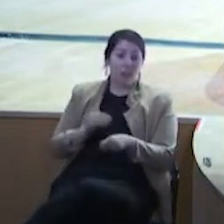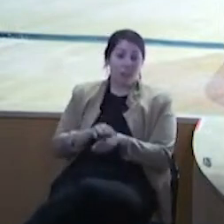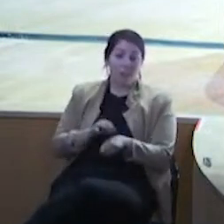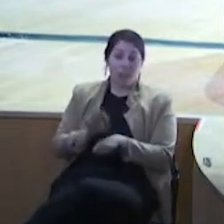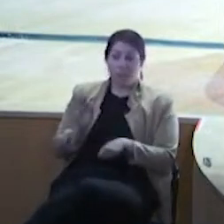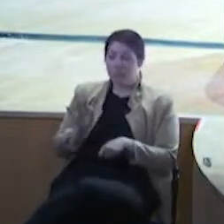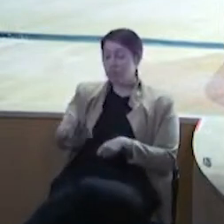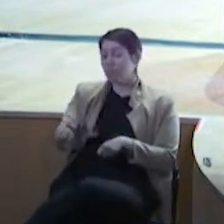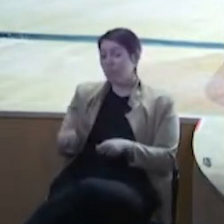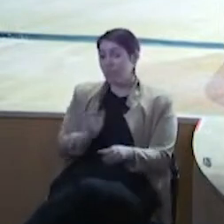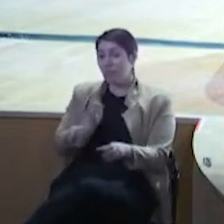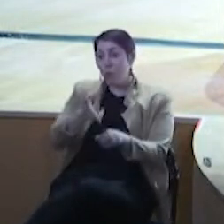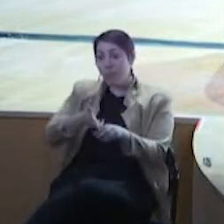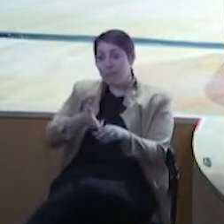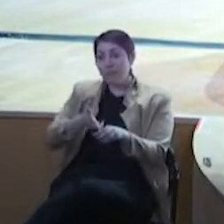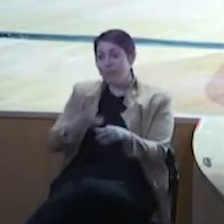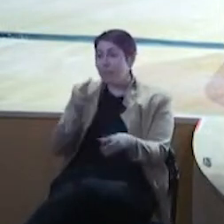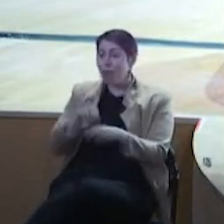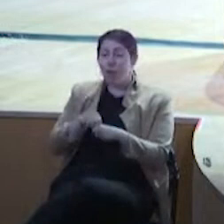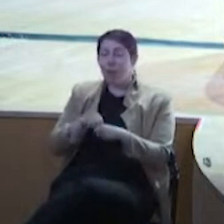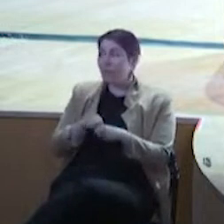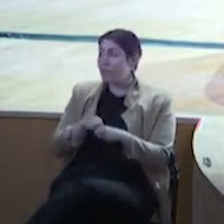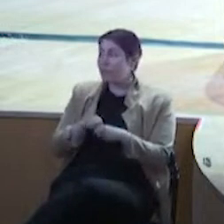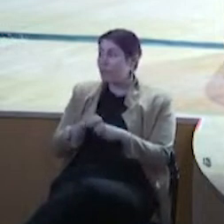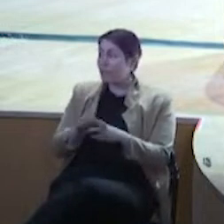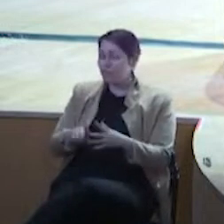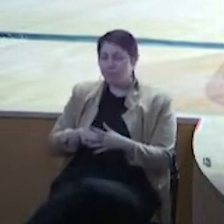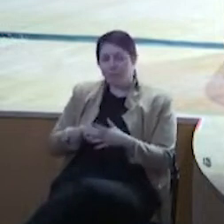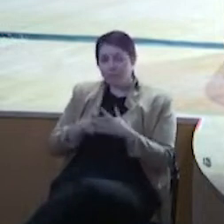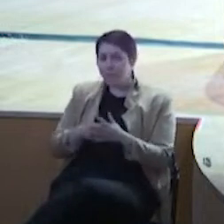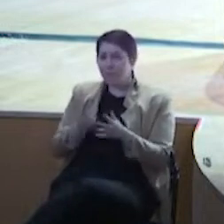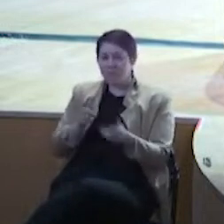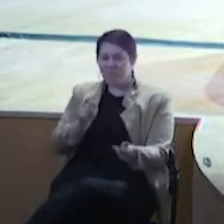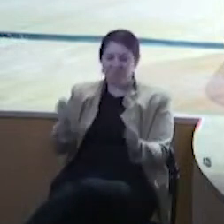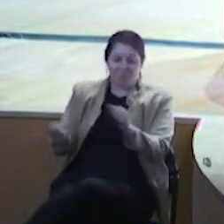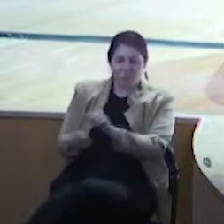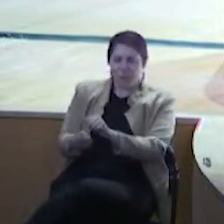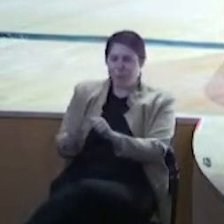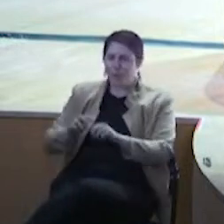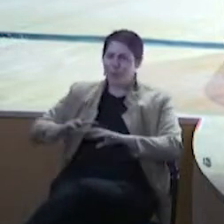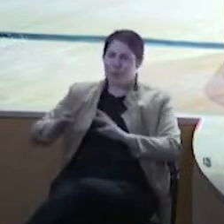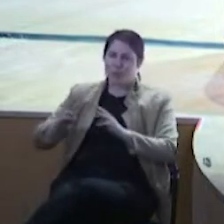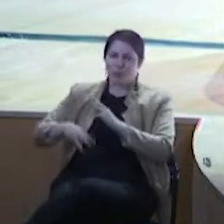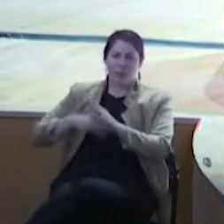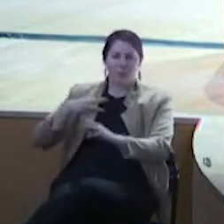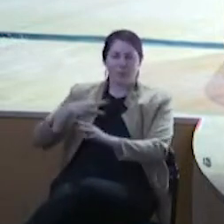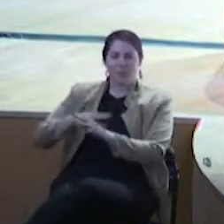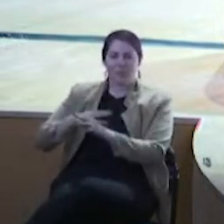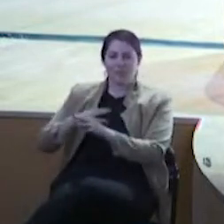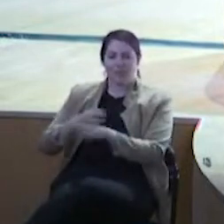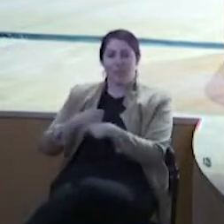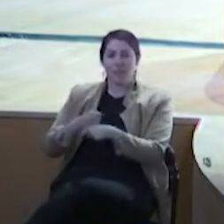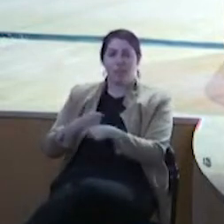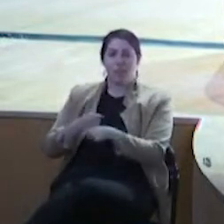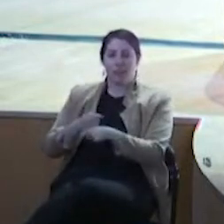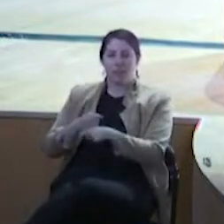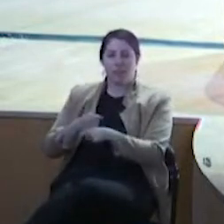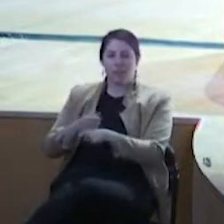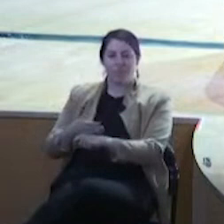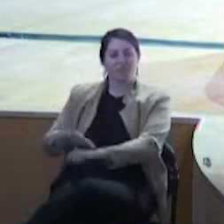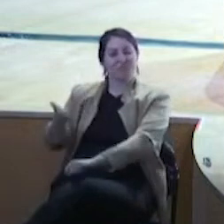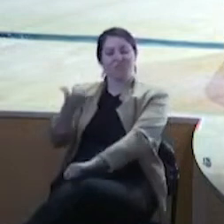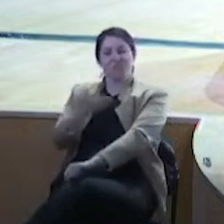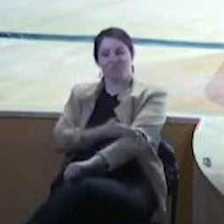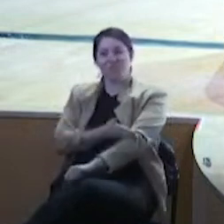have to start changing the world and making a difference.